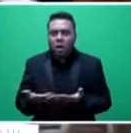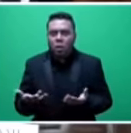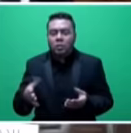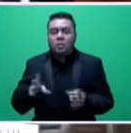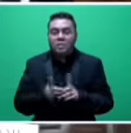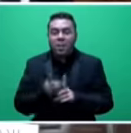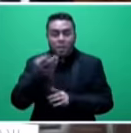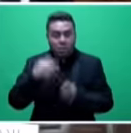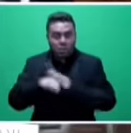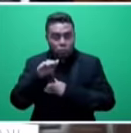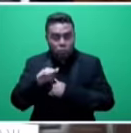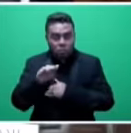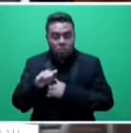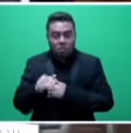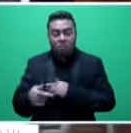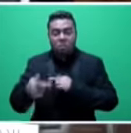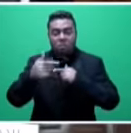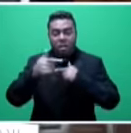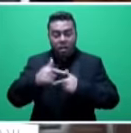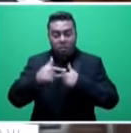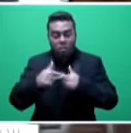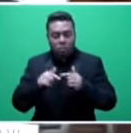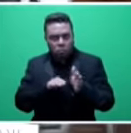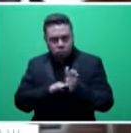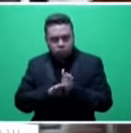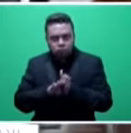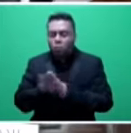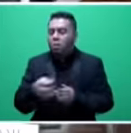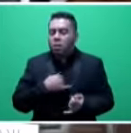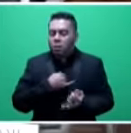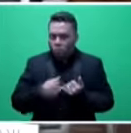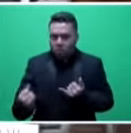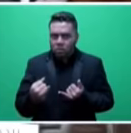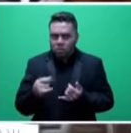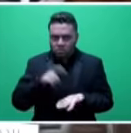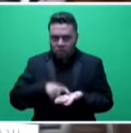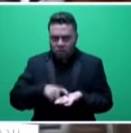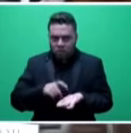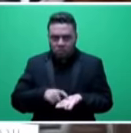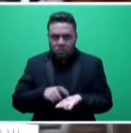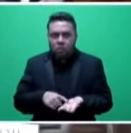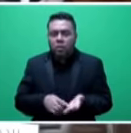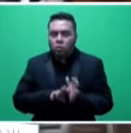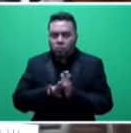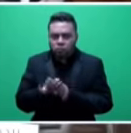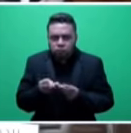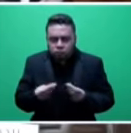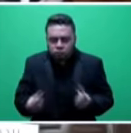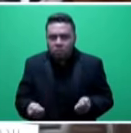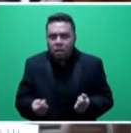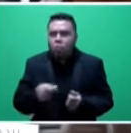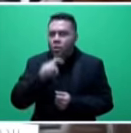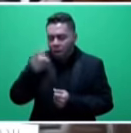future. The level of the debt will do exactly that. It will constrain our ability to